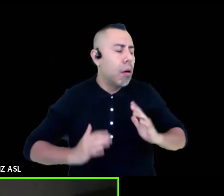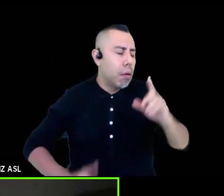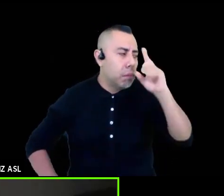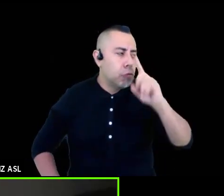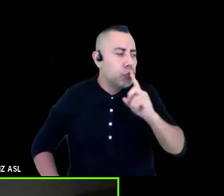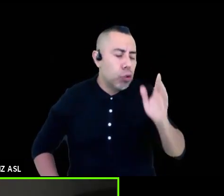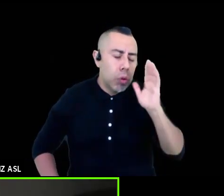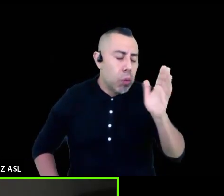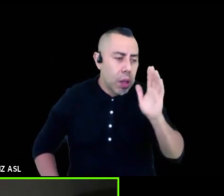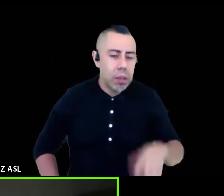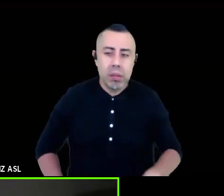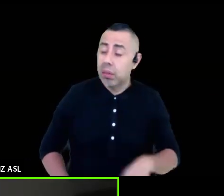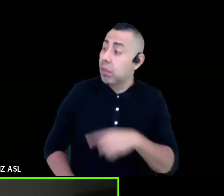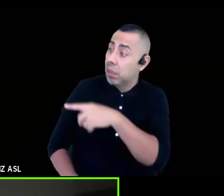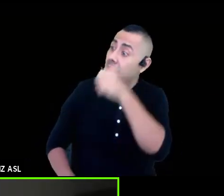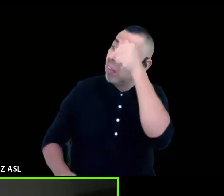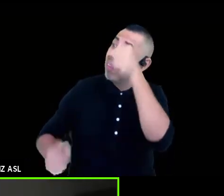Remember when you started that fire?